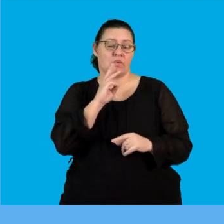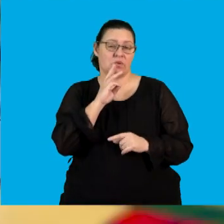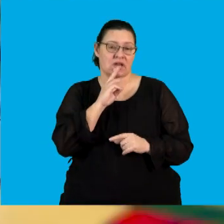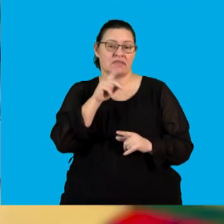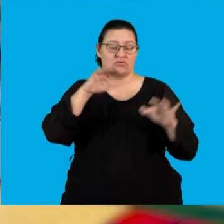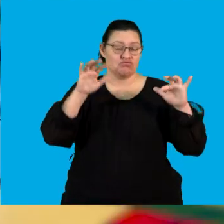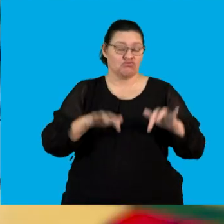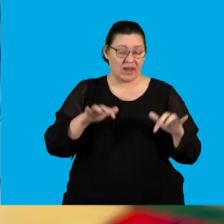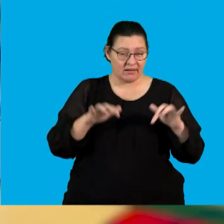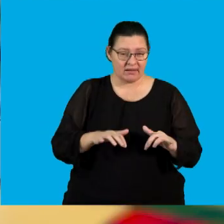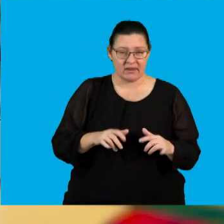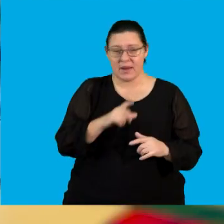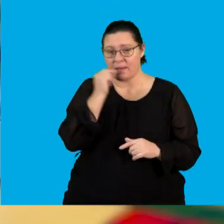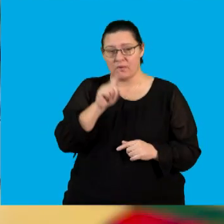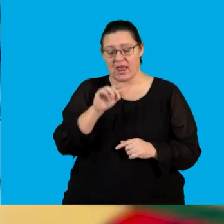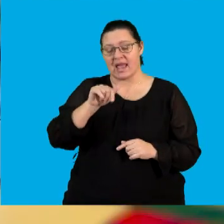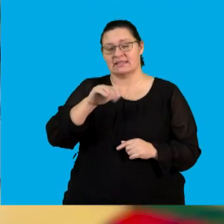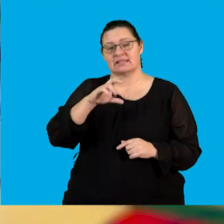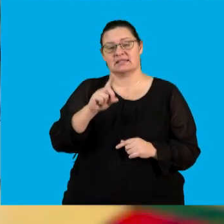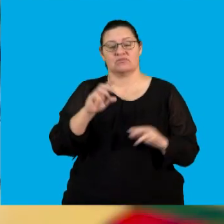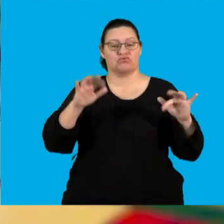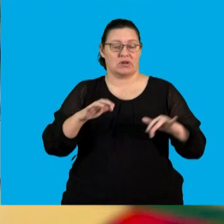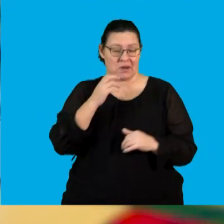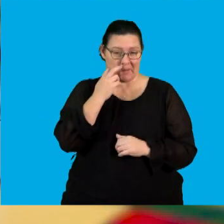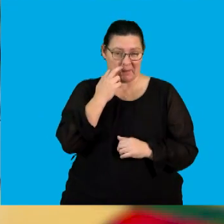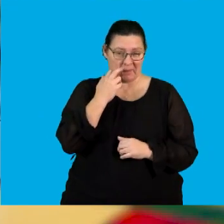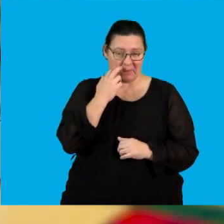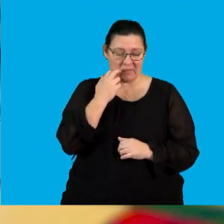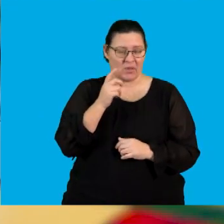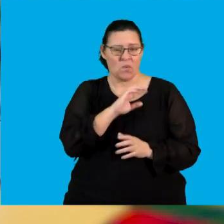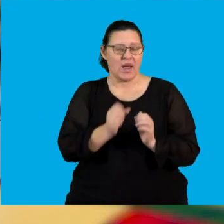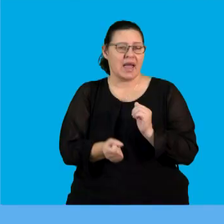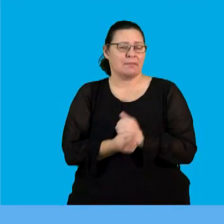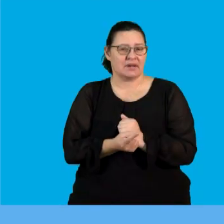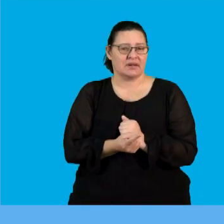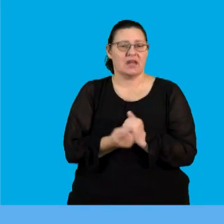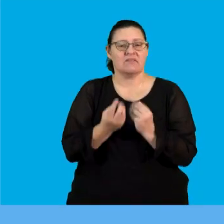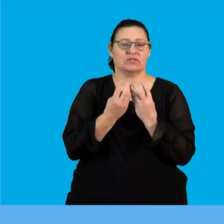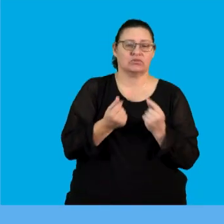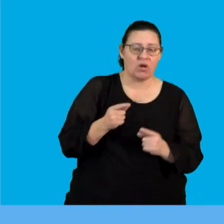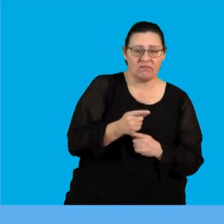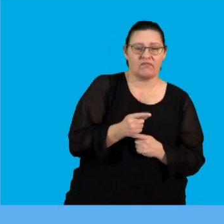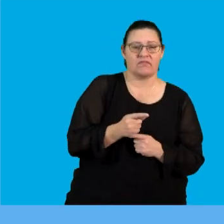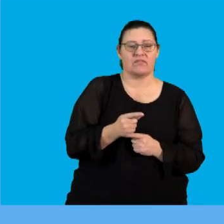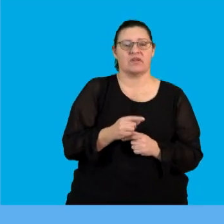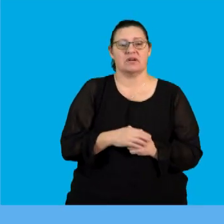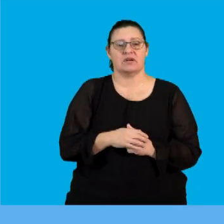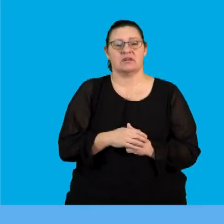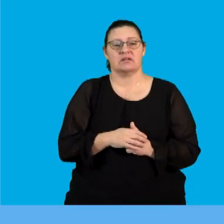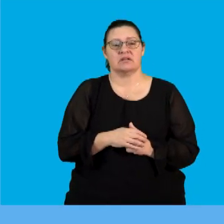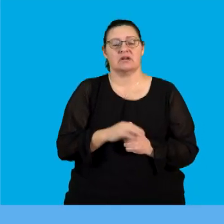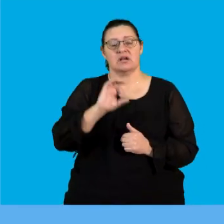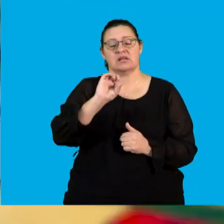rainwater, that rain is going to be called an acid rain. So what happens now when we are dissolving the sulfur